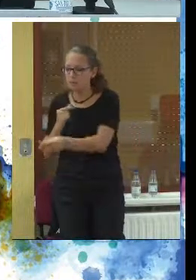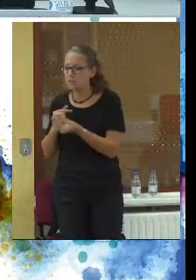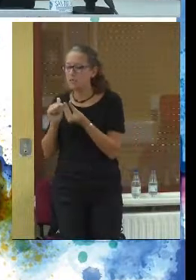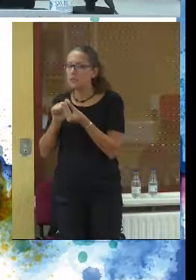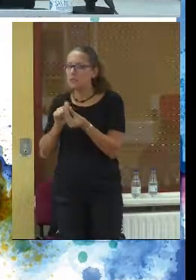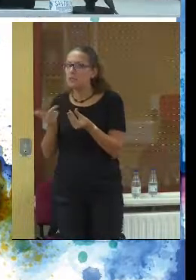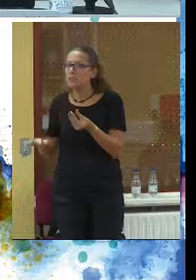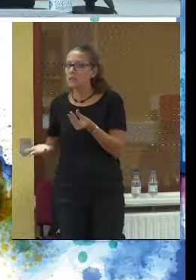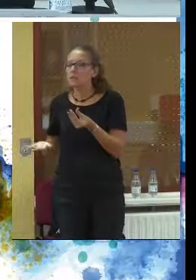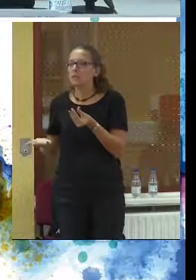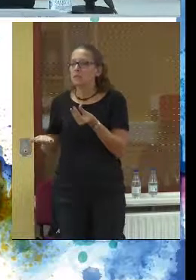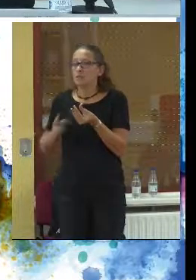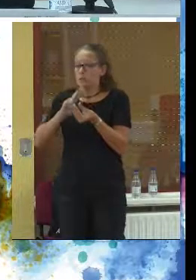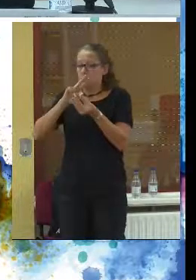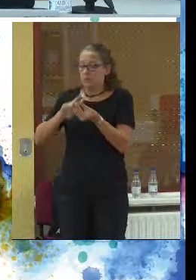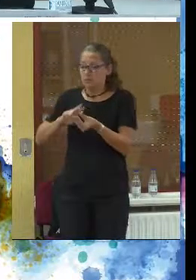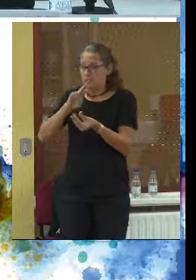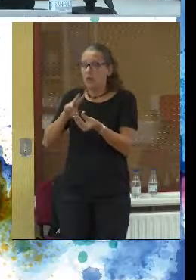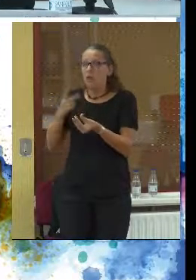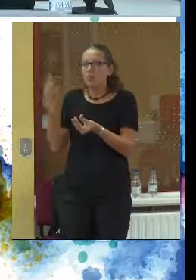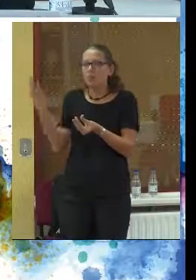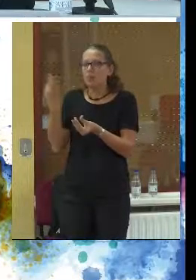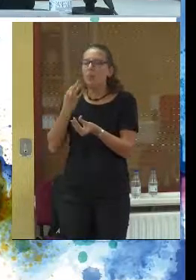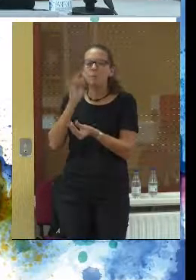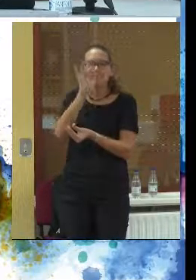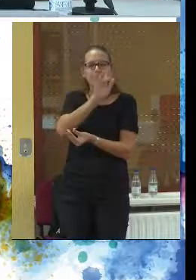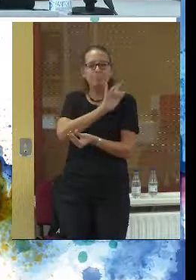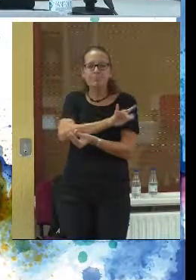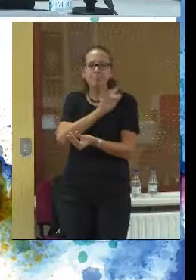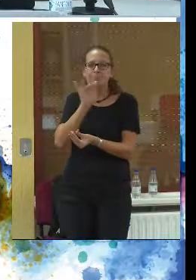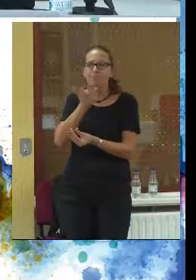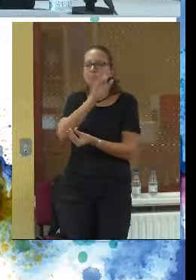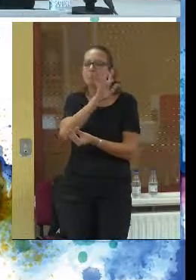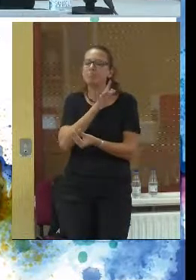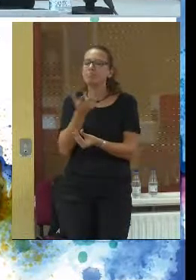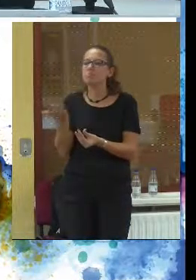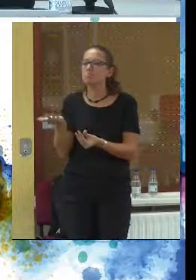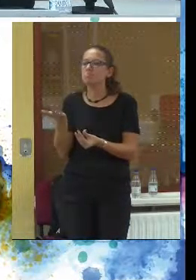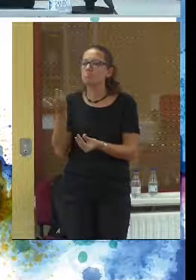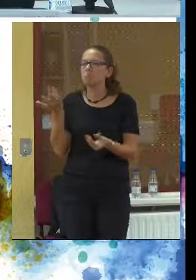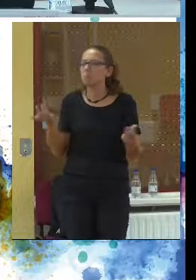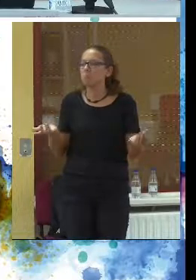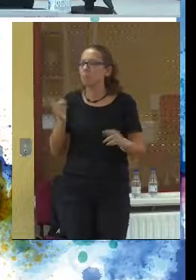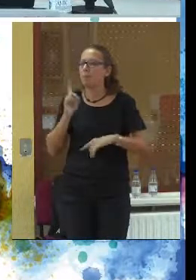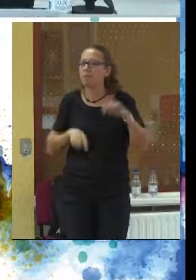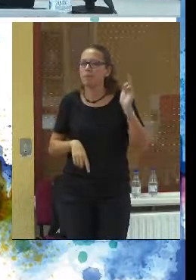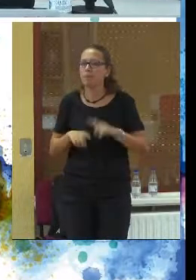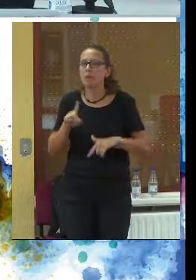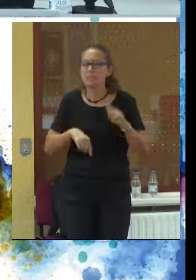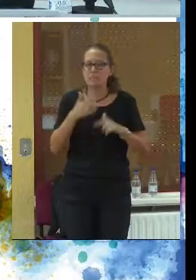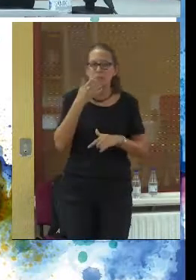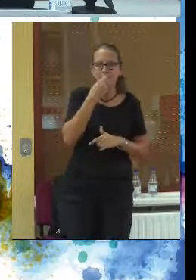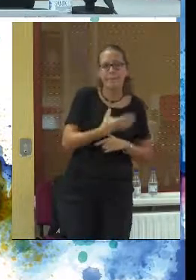worker can make a selection and click or touch on the right